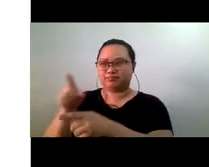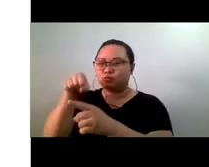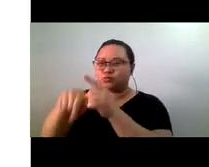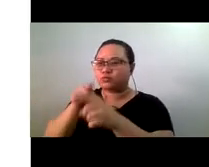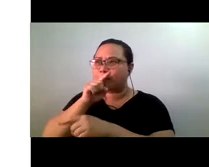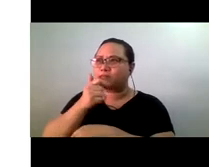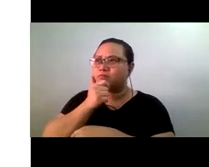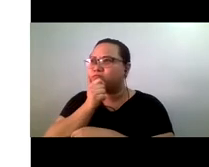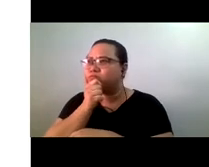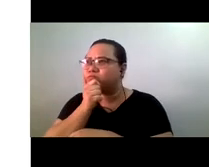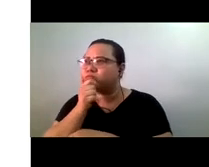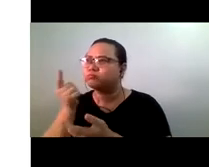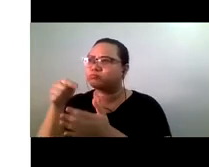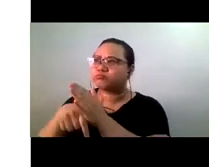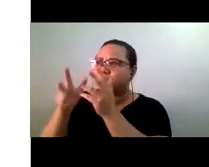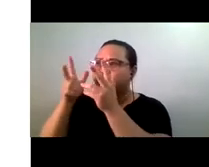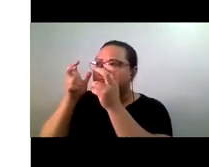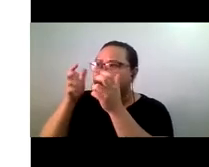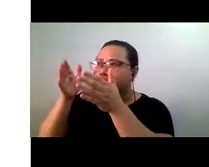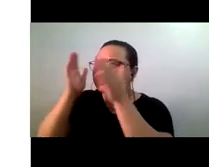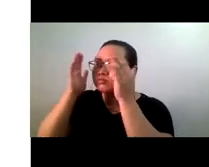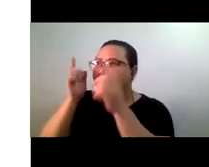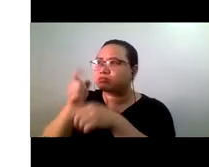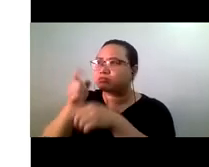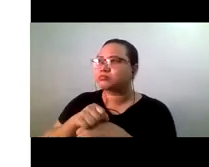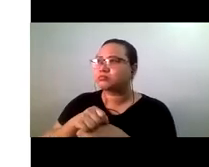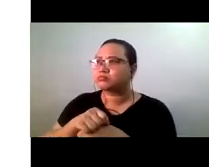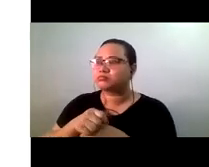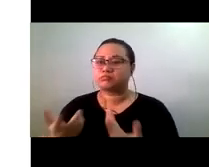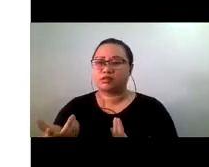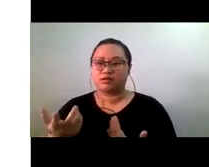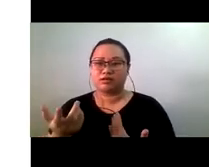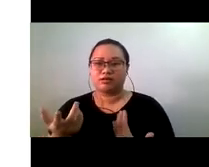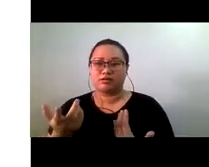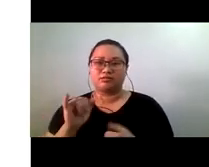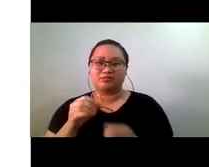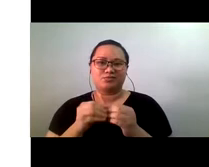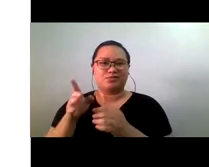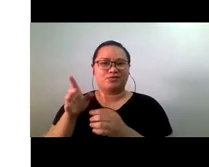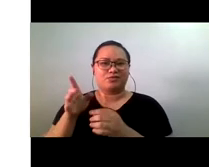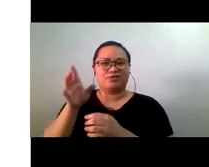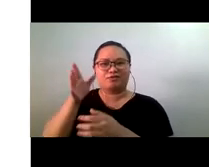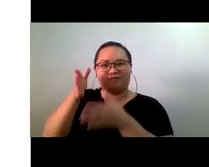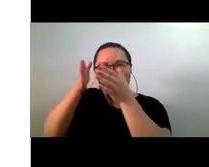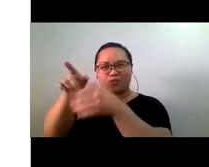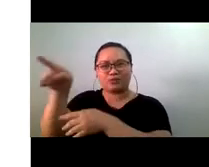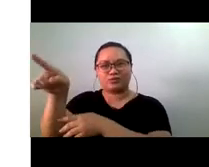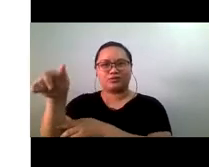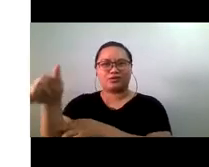me explain this further. Stephen Covey had this to say about